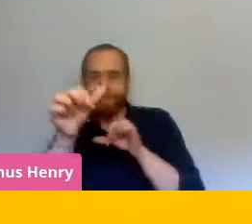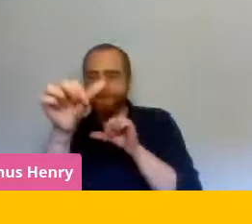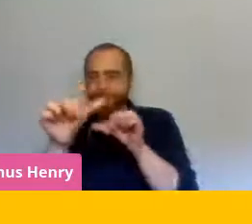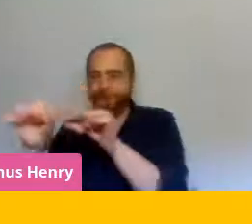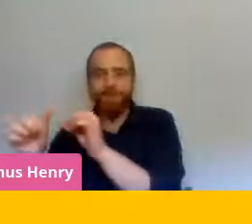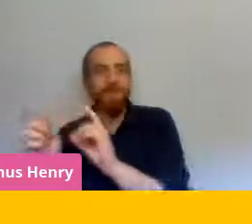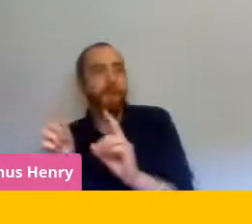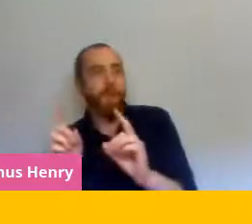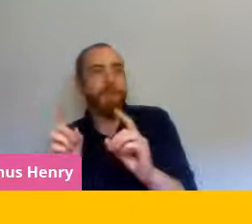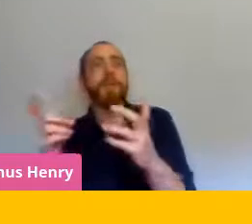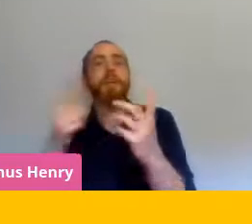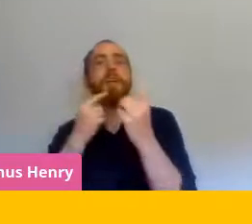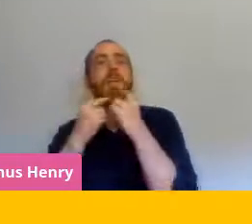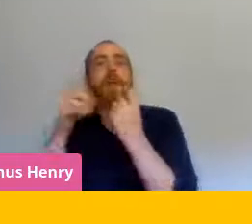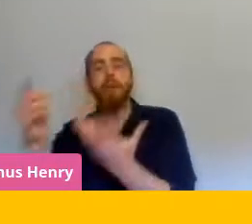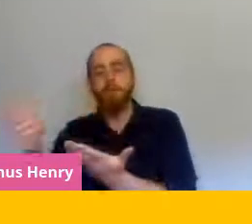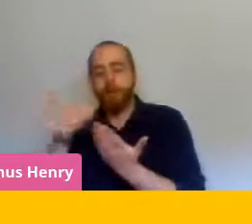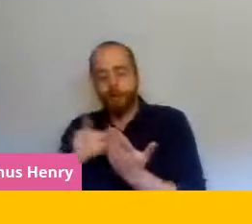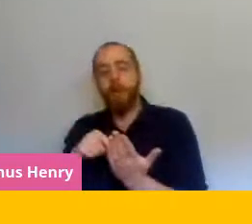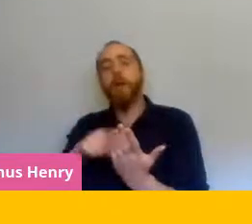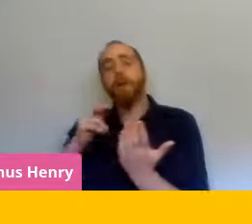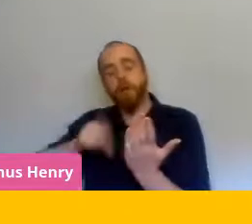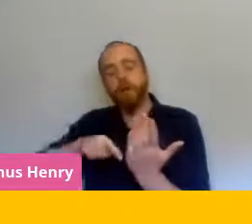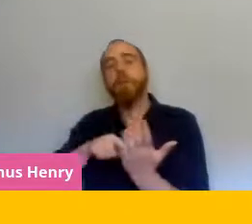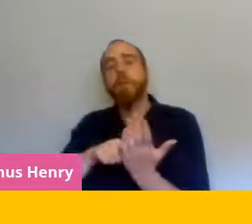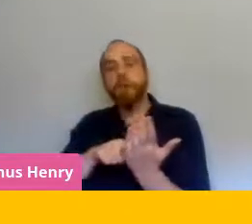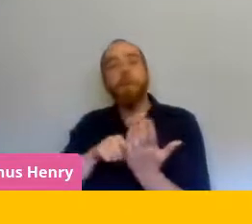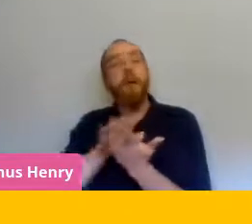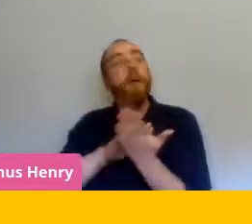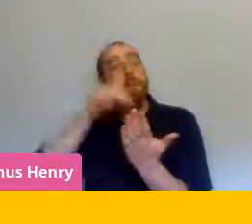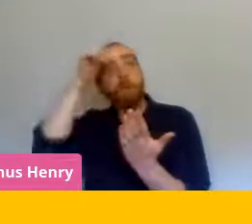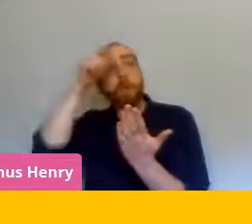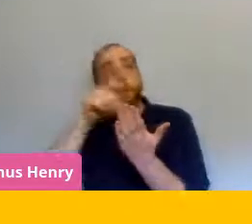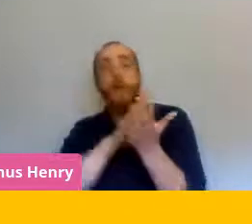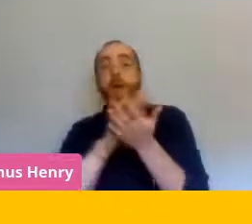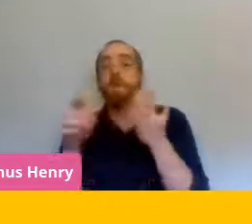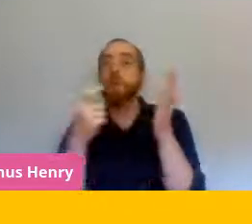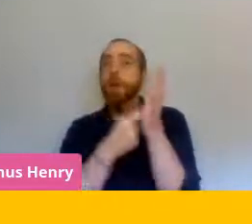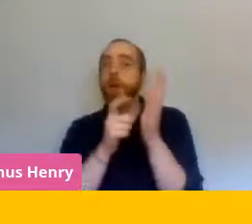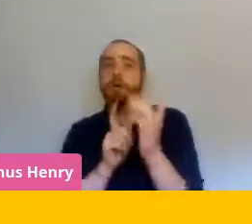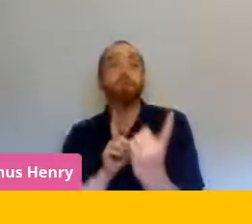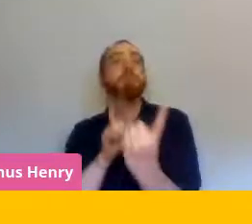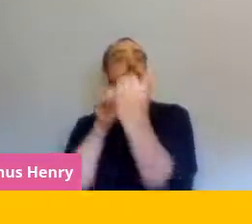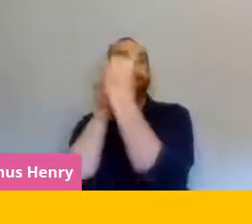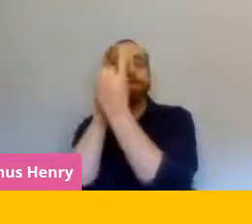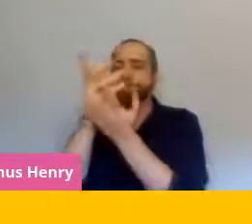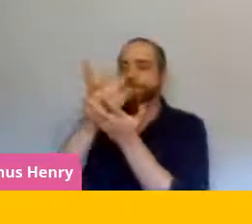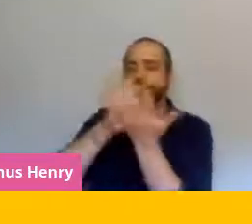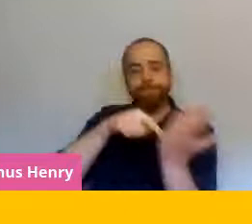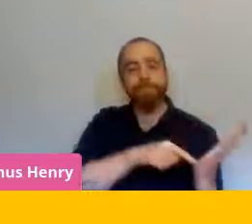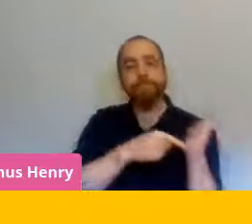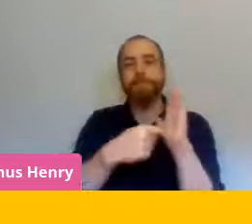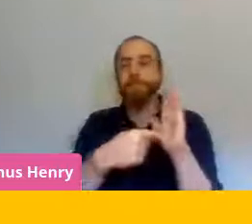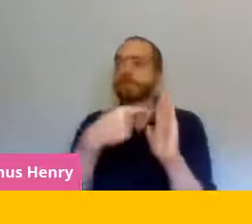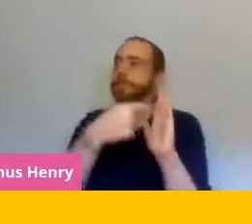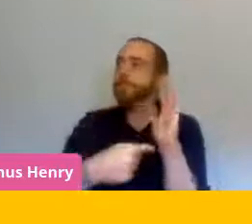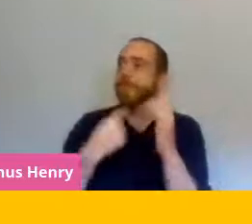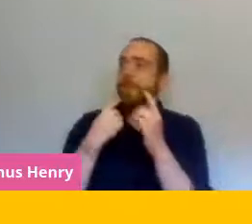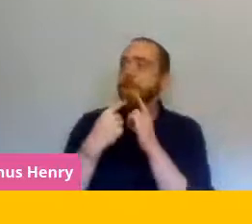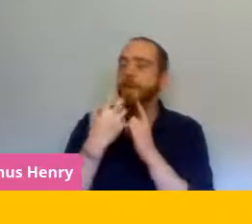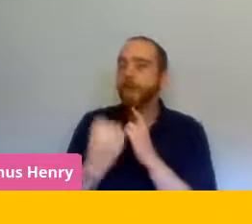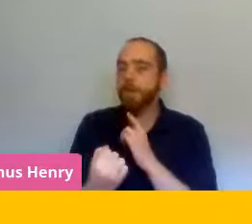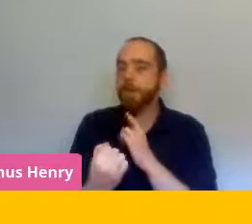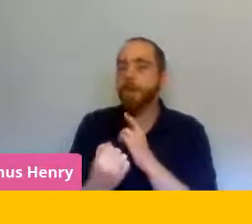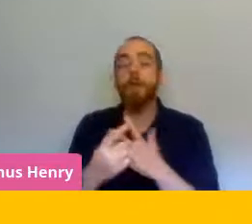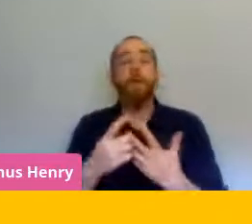our negotiations with HR. But specifically in terms of solidarity action, inspired by the